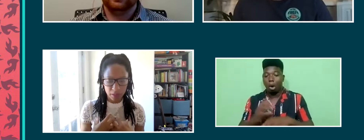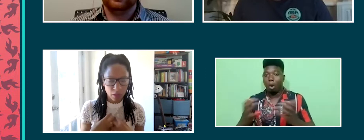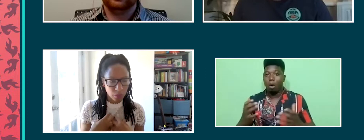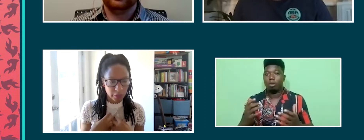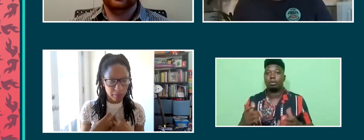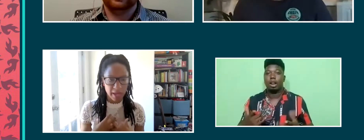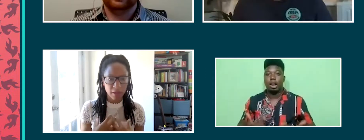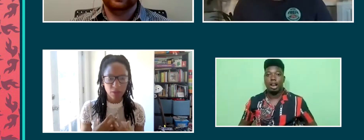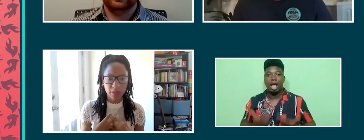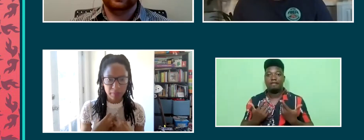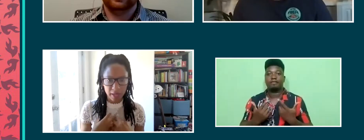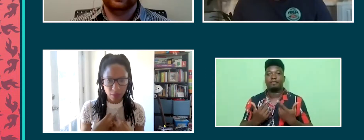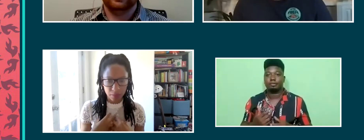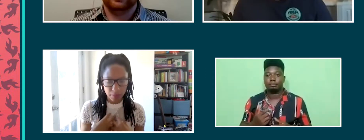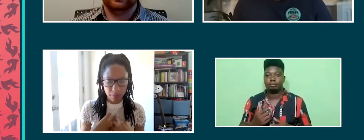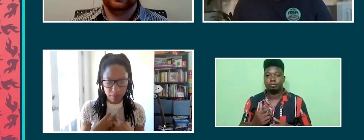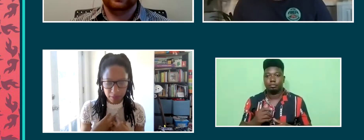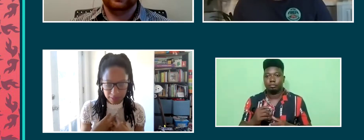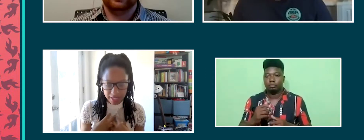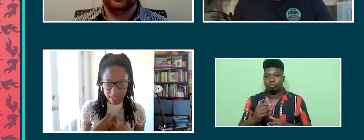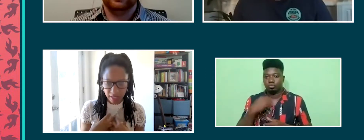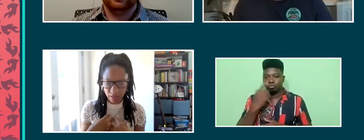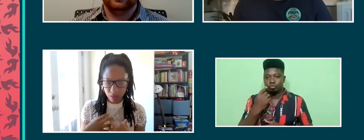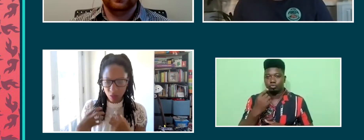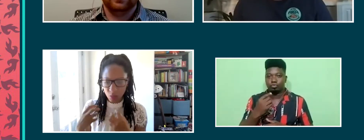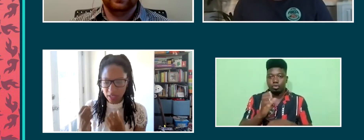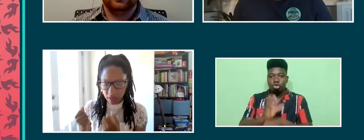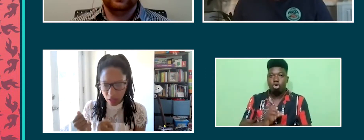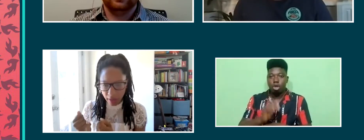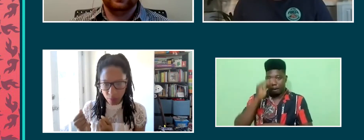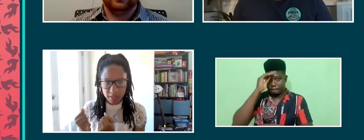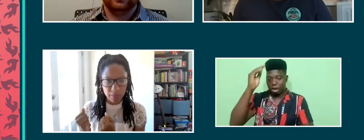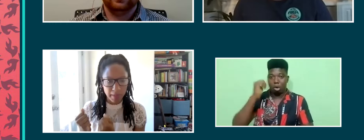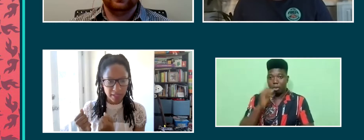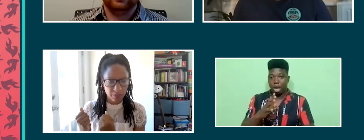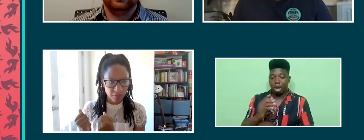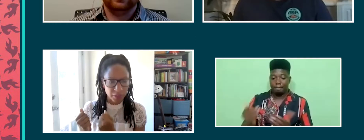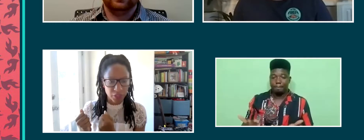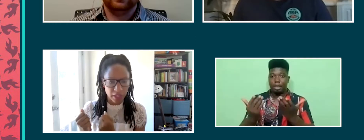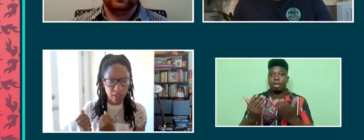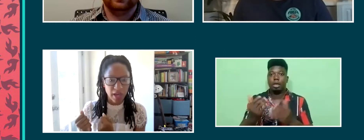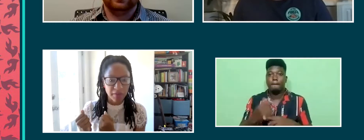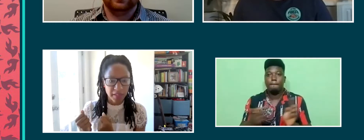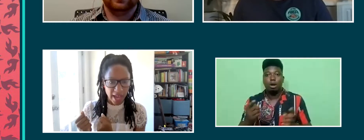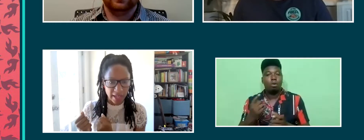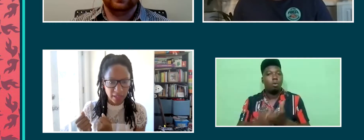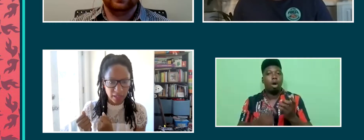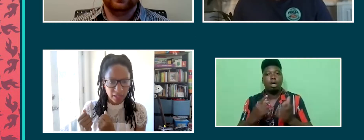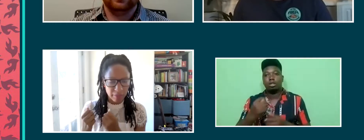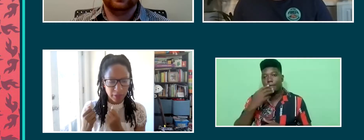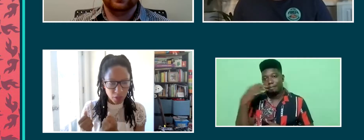somebody who's been cultured male or is male presenting, what they thought was the best version of